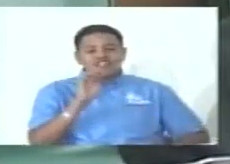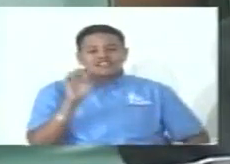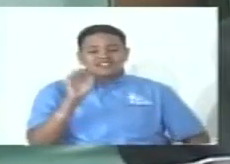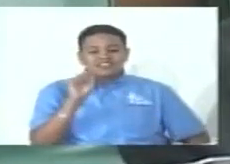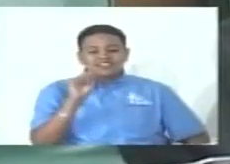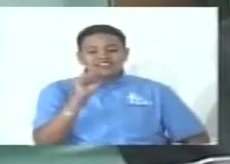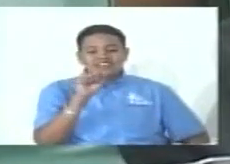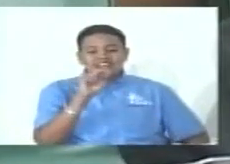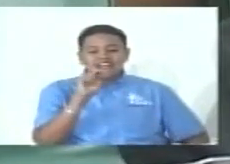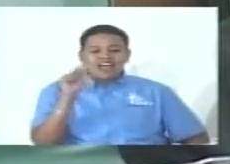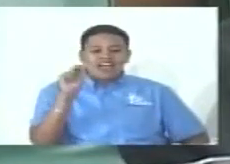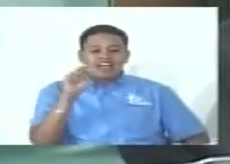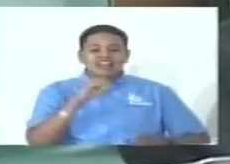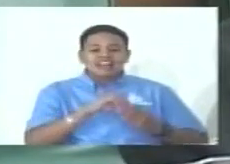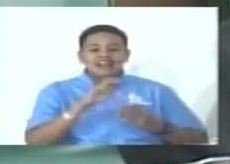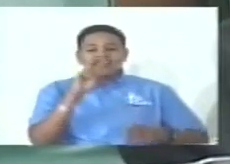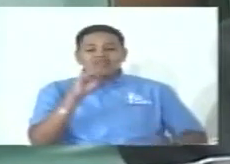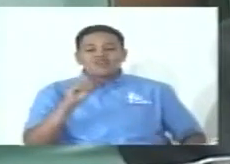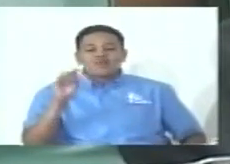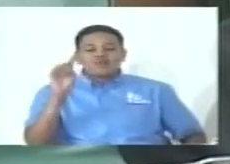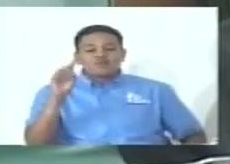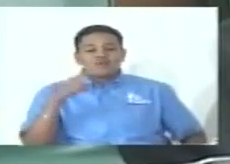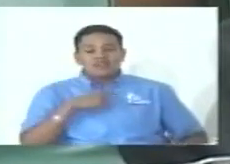in 2001,